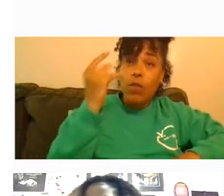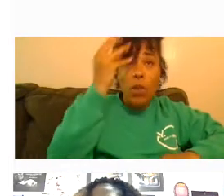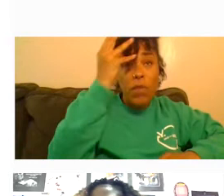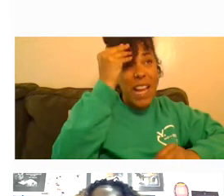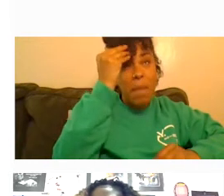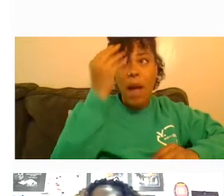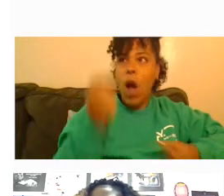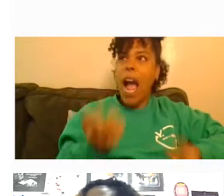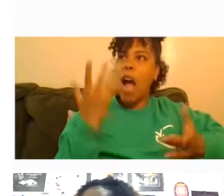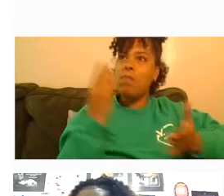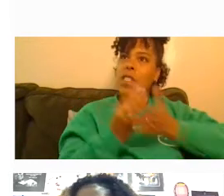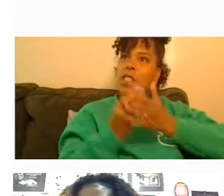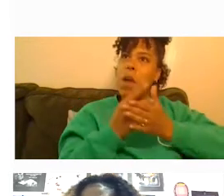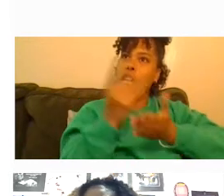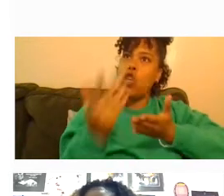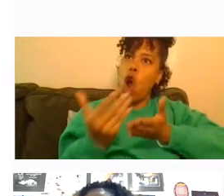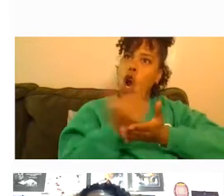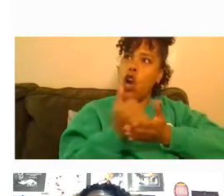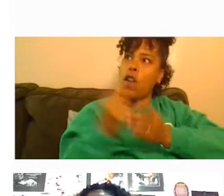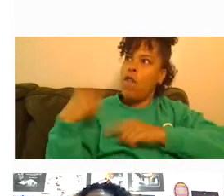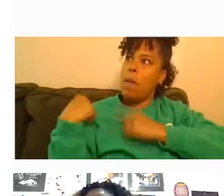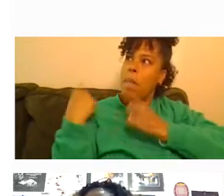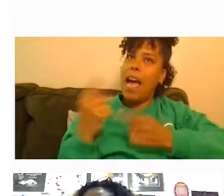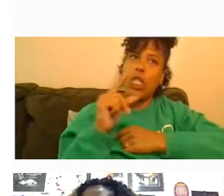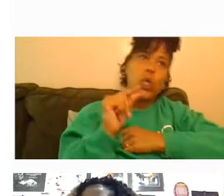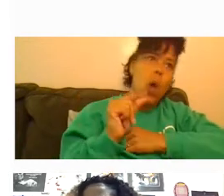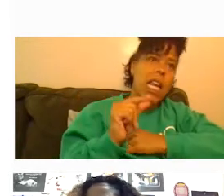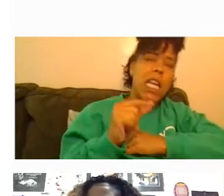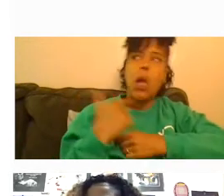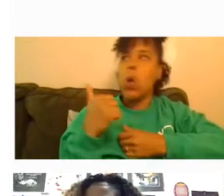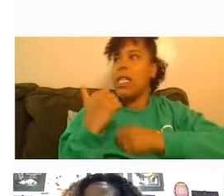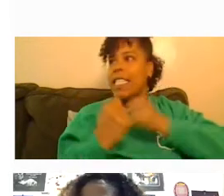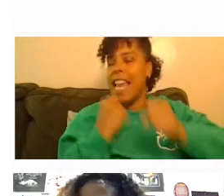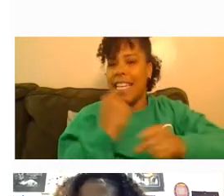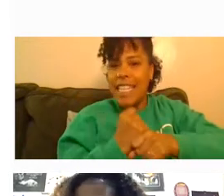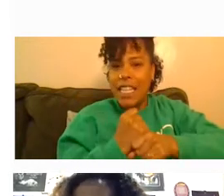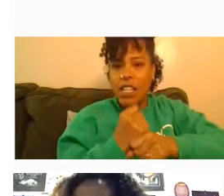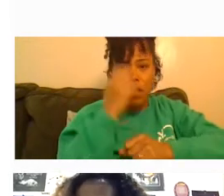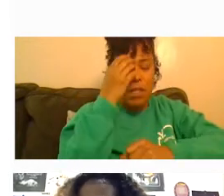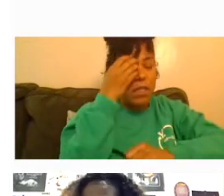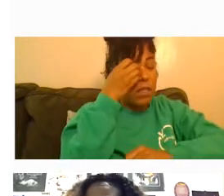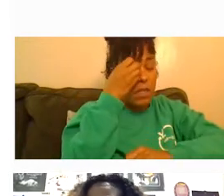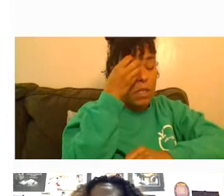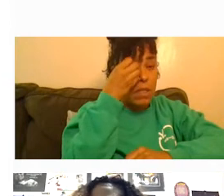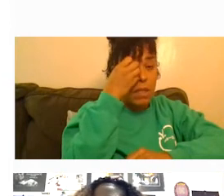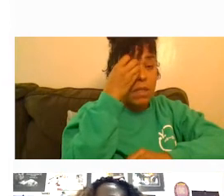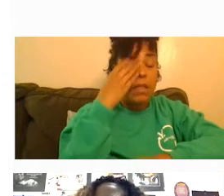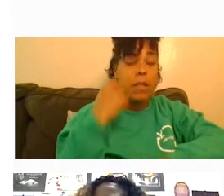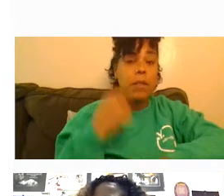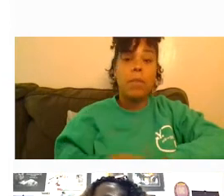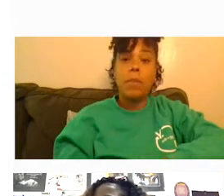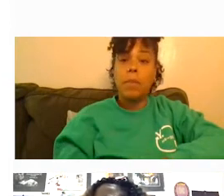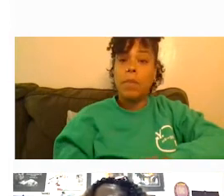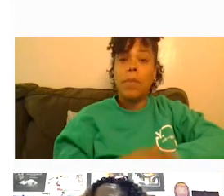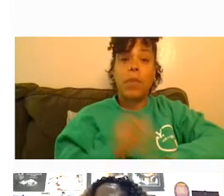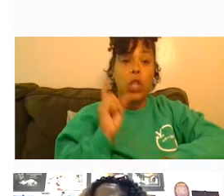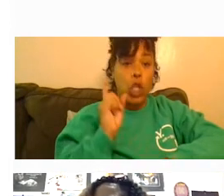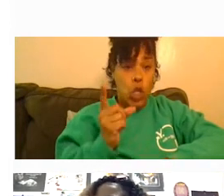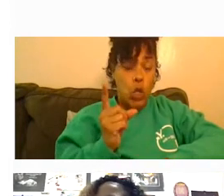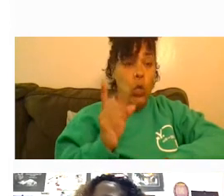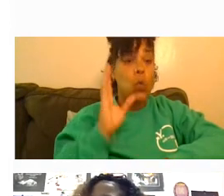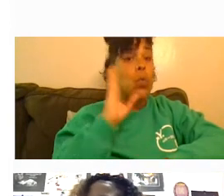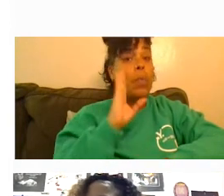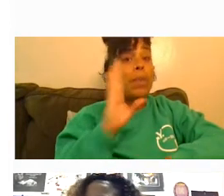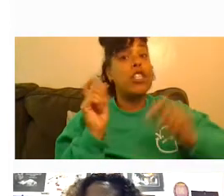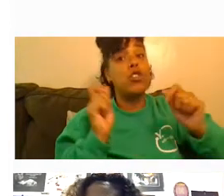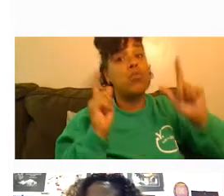20 years, over the last 10 years, and if you're close to retirement over the last 40 years, you will be surprised at